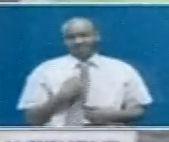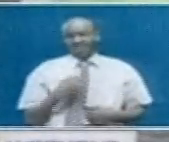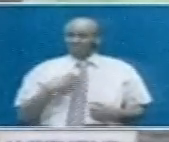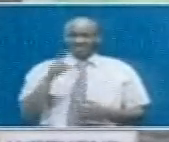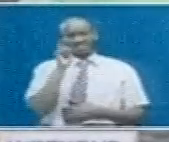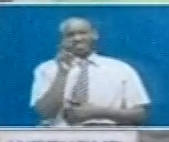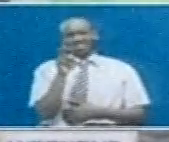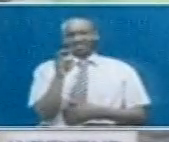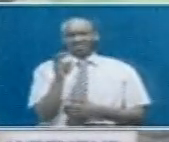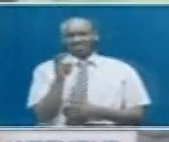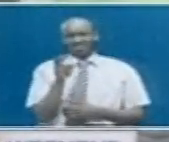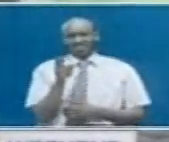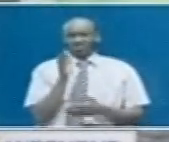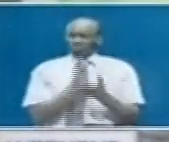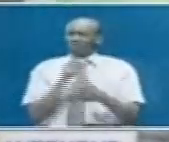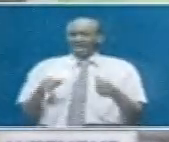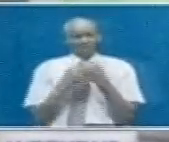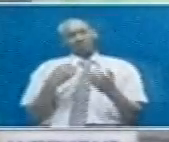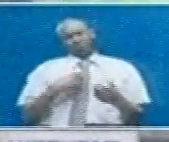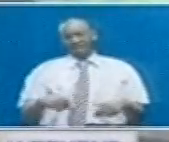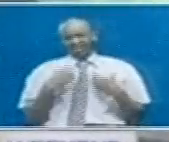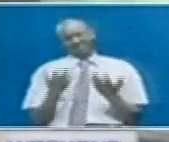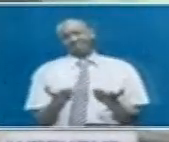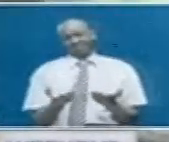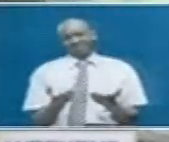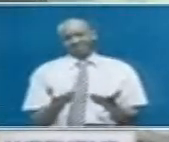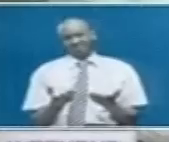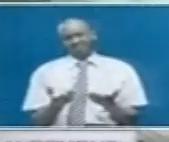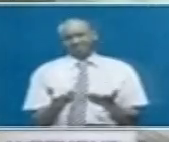naona yenye hata yalikuwa yanatendeka.